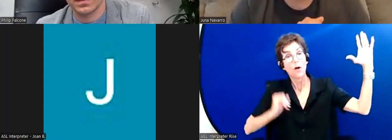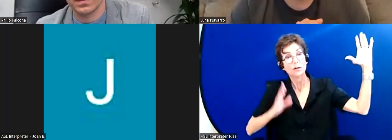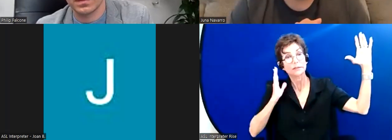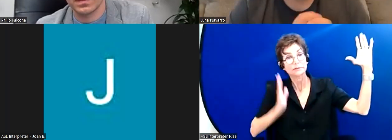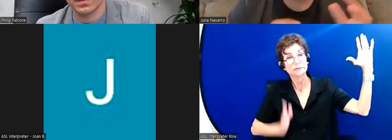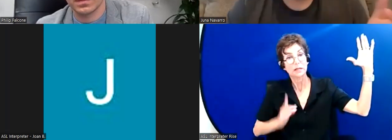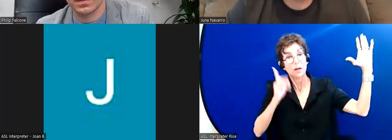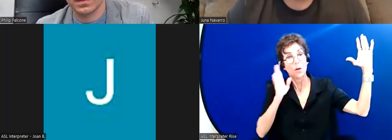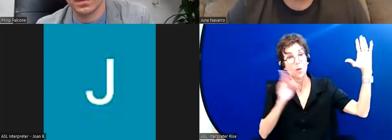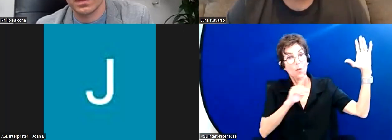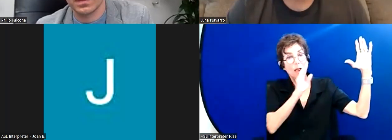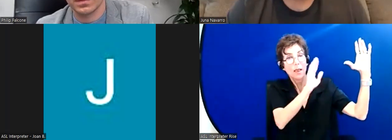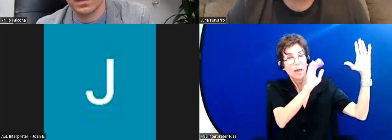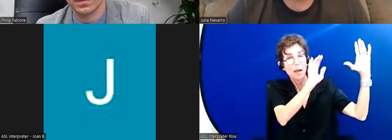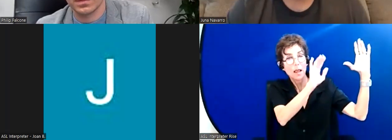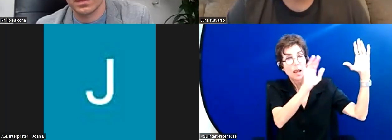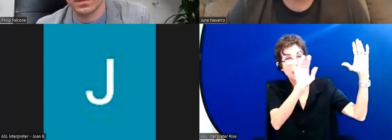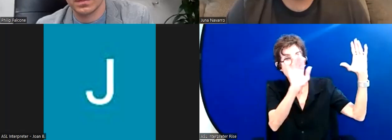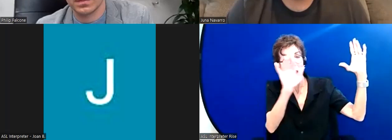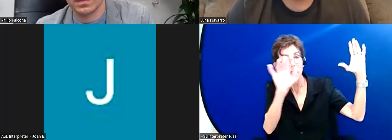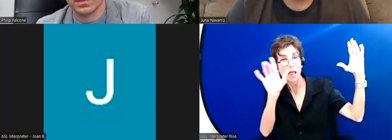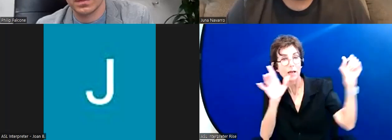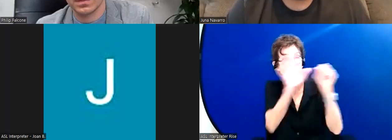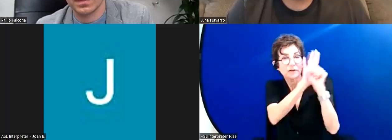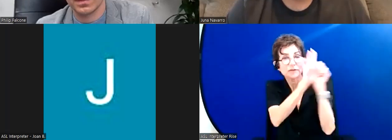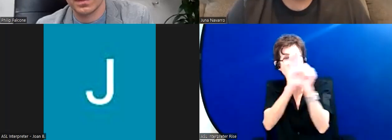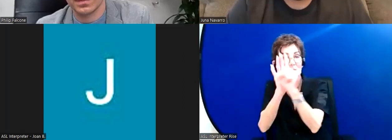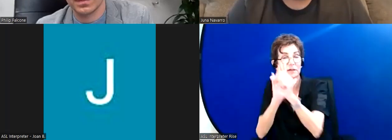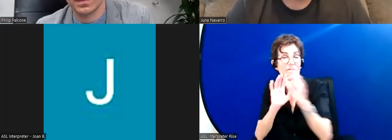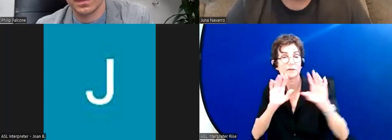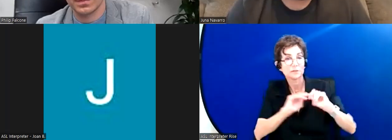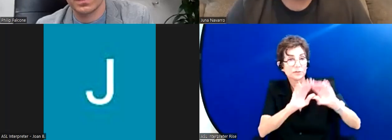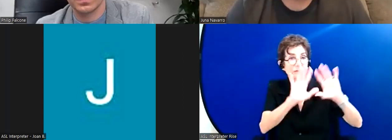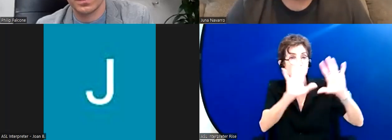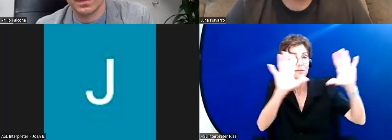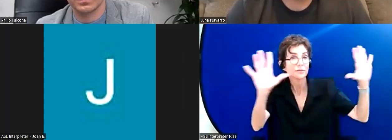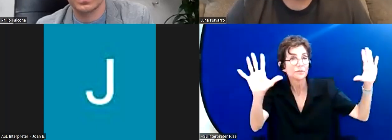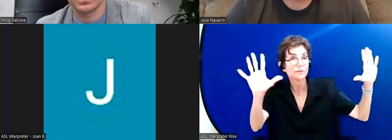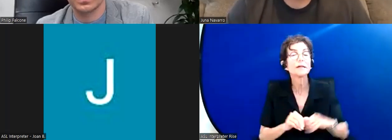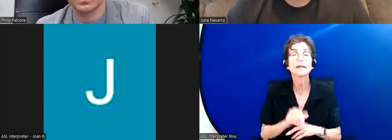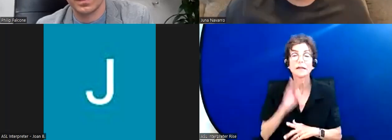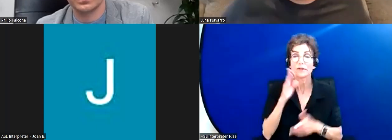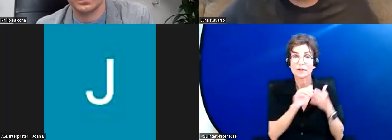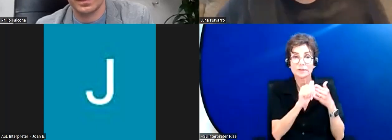to the specifics, and I think the artist will be able to guide you to just successful images as well.